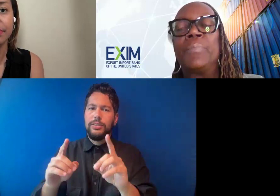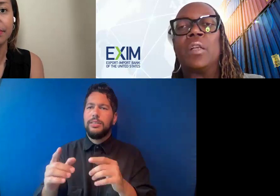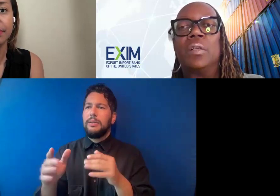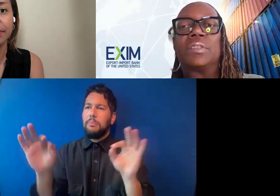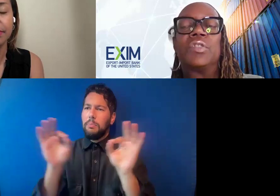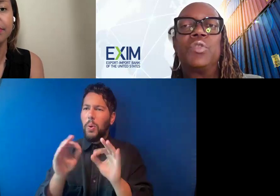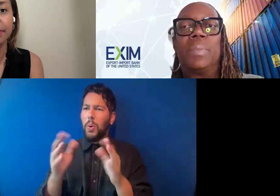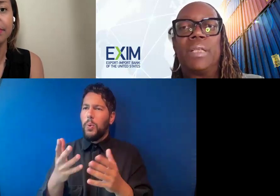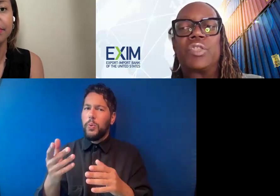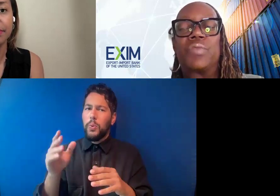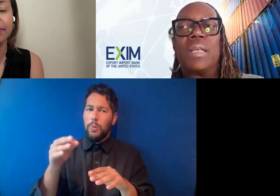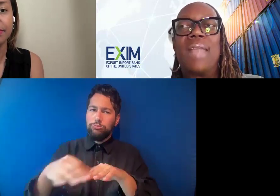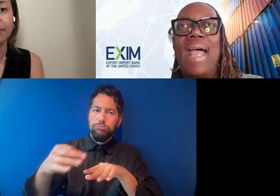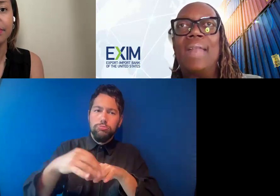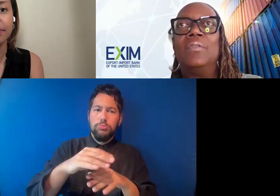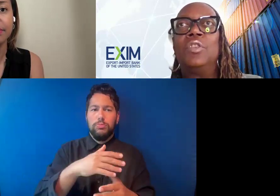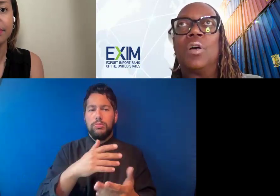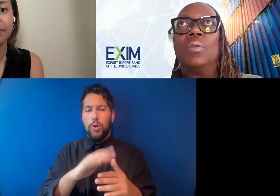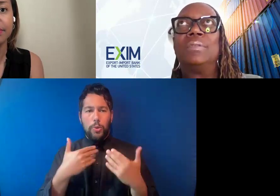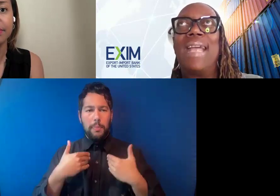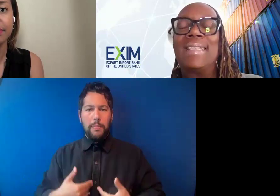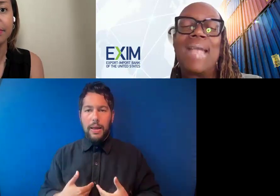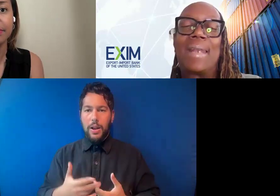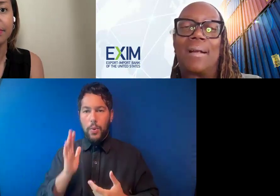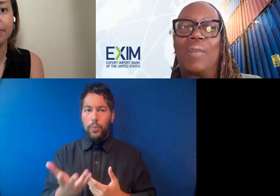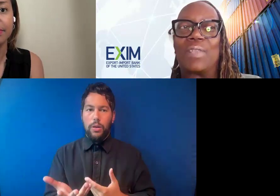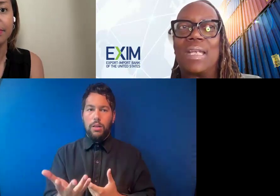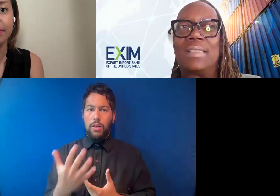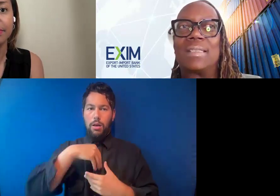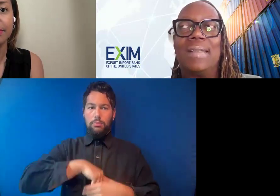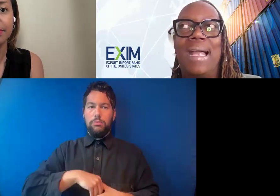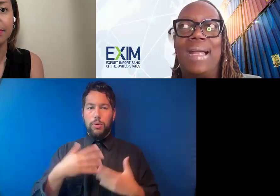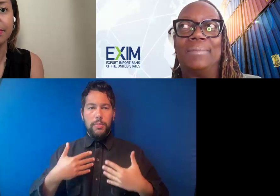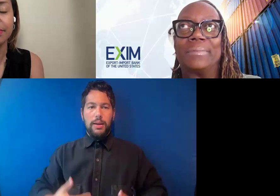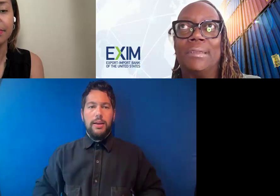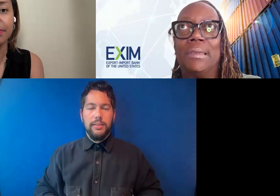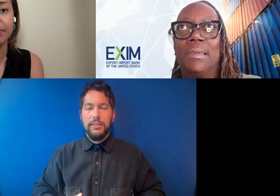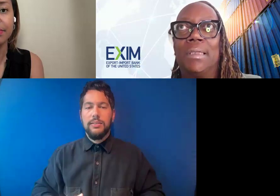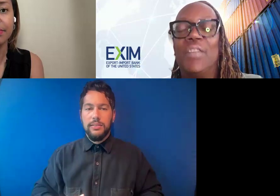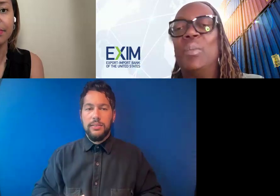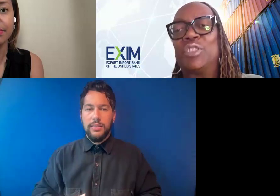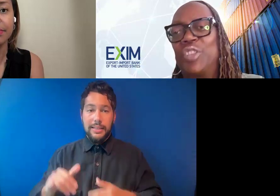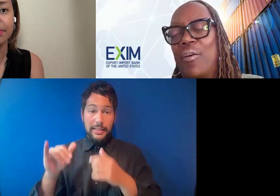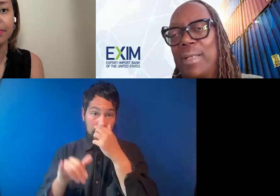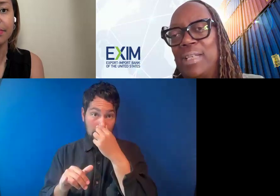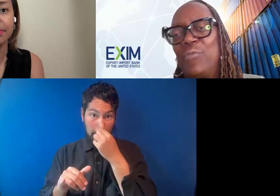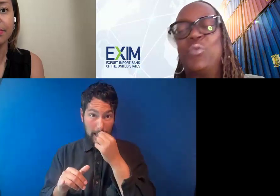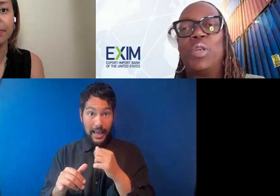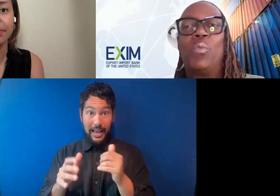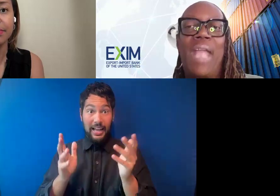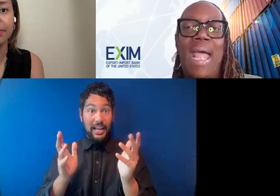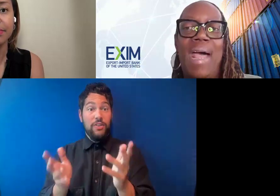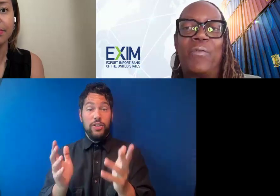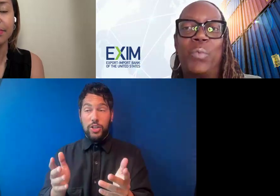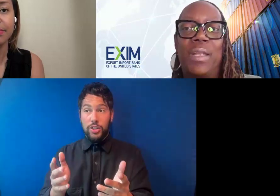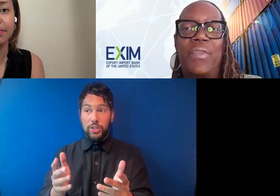body goes into your bloodstream. That, that's not a conversation that the majority, if you will,